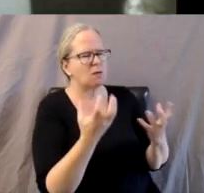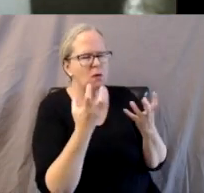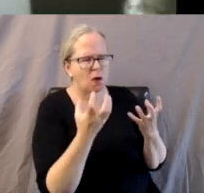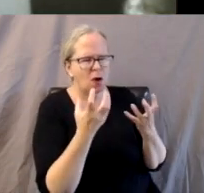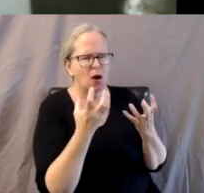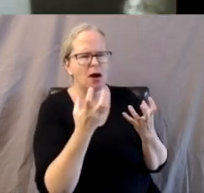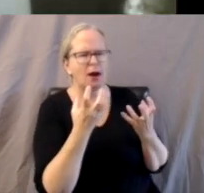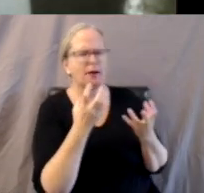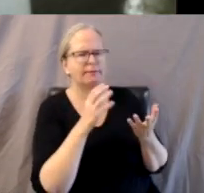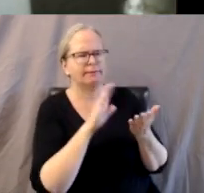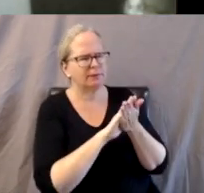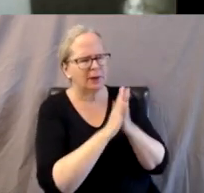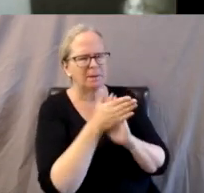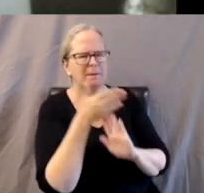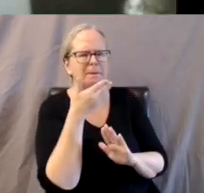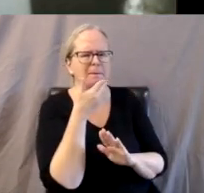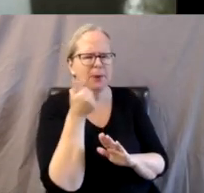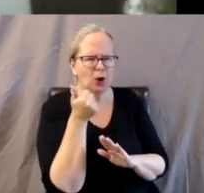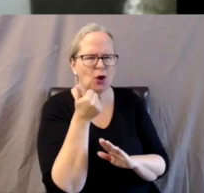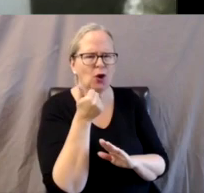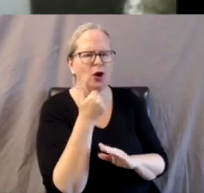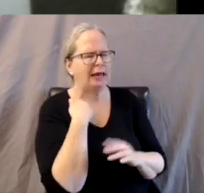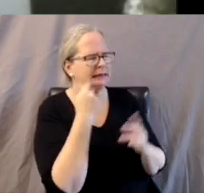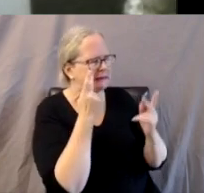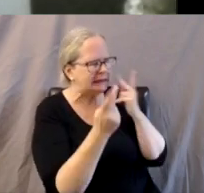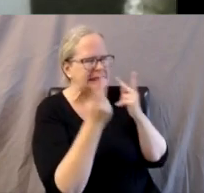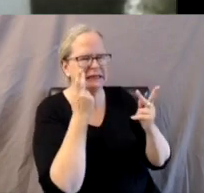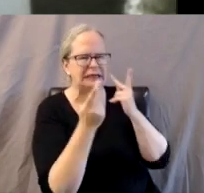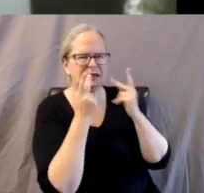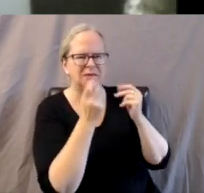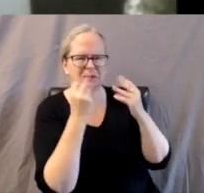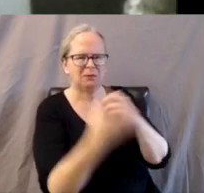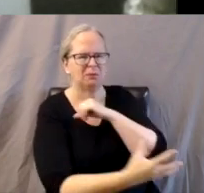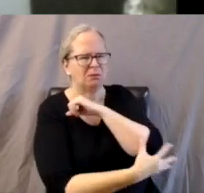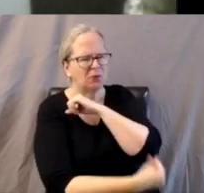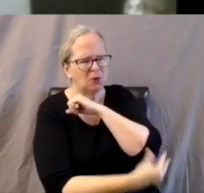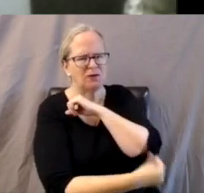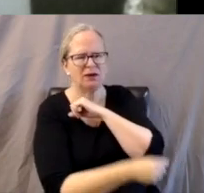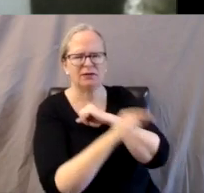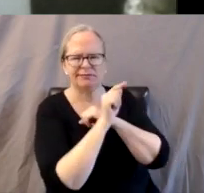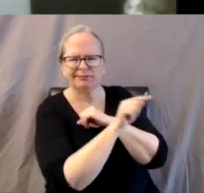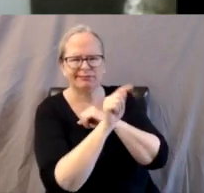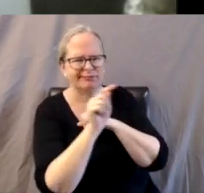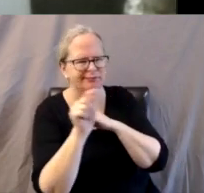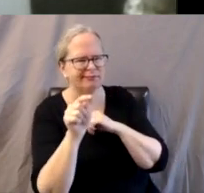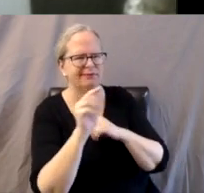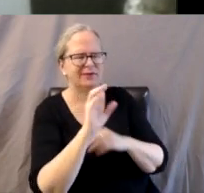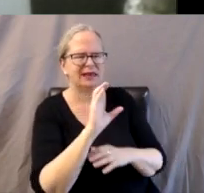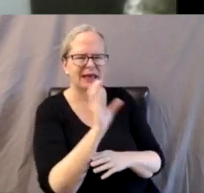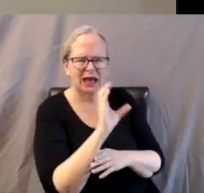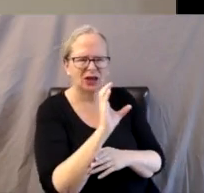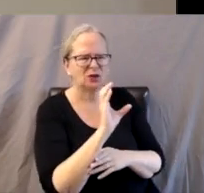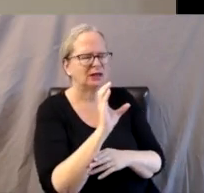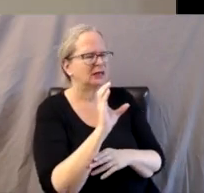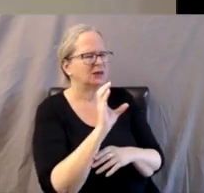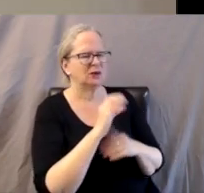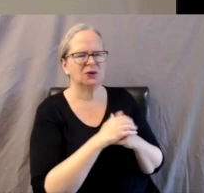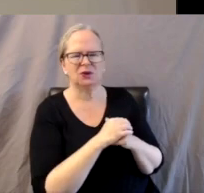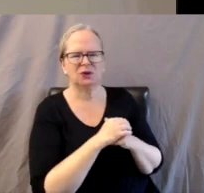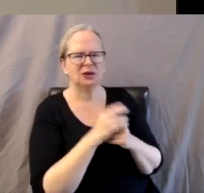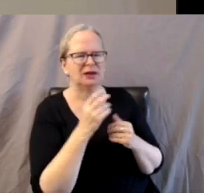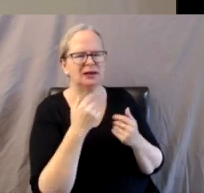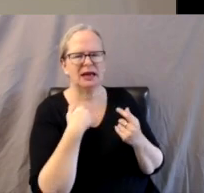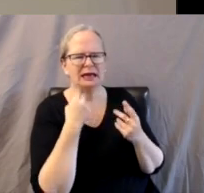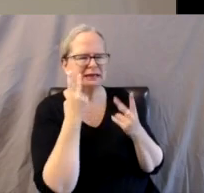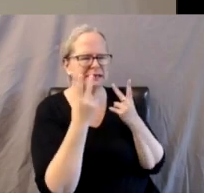Calgary. I'm tired of people not having everything and having to live in shelters and that. Yeah,